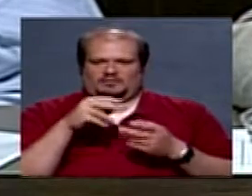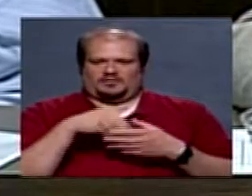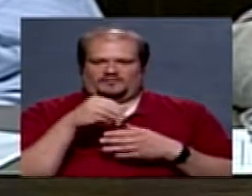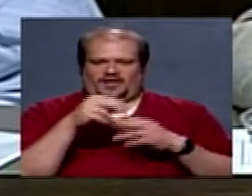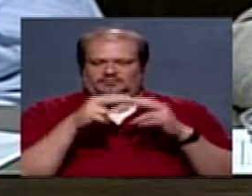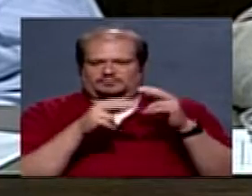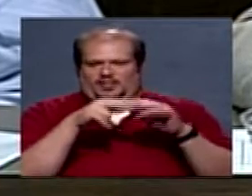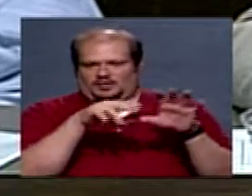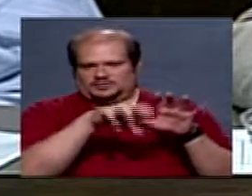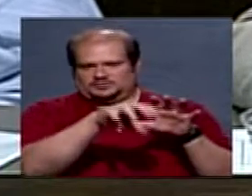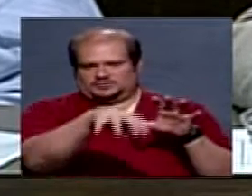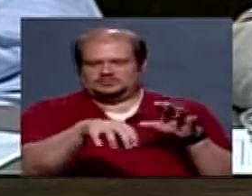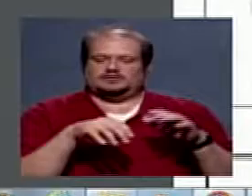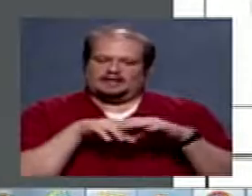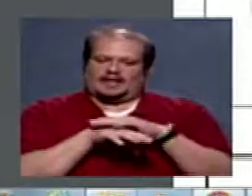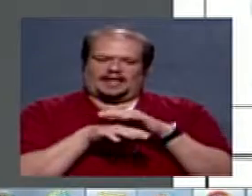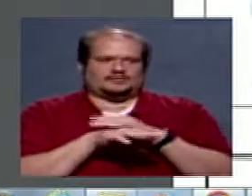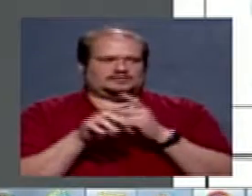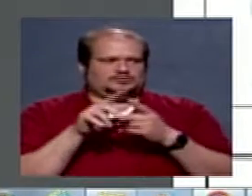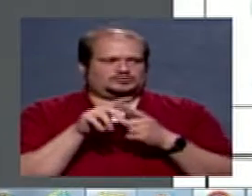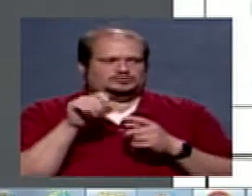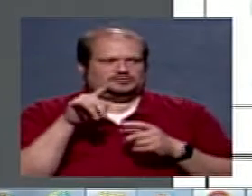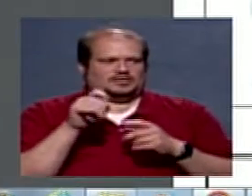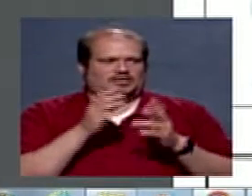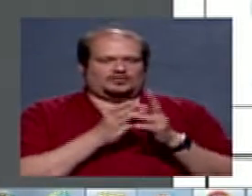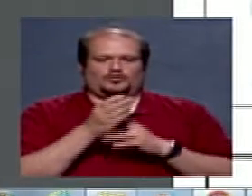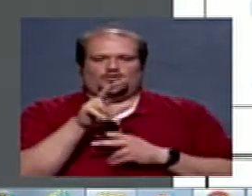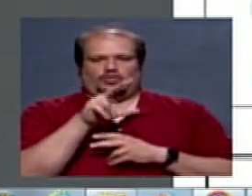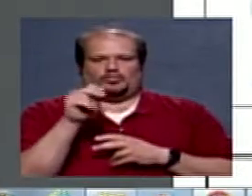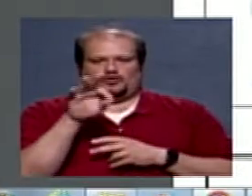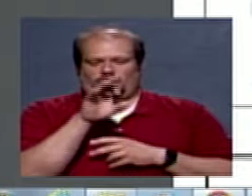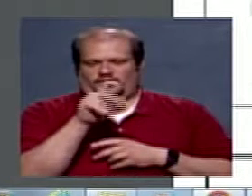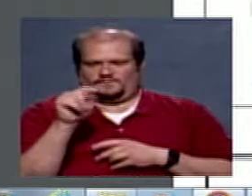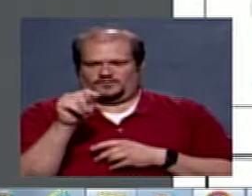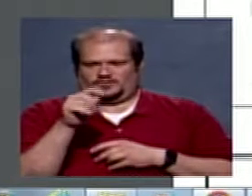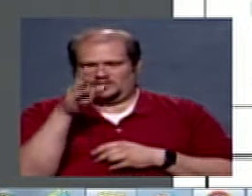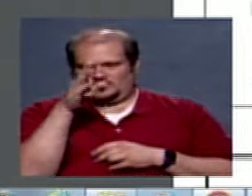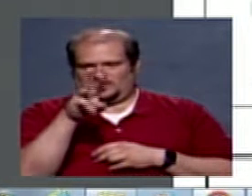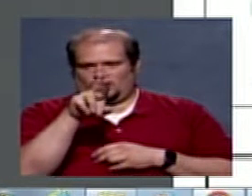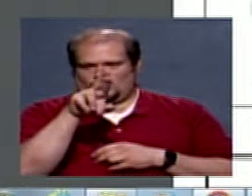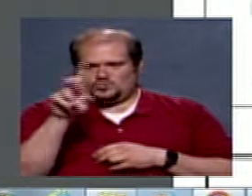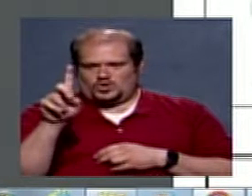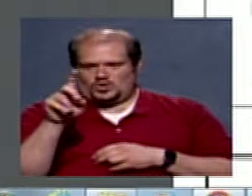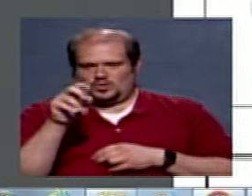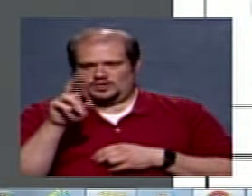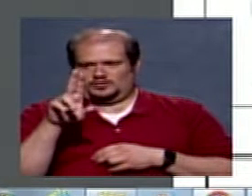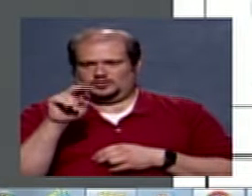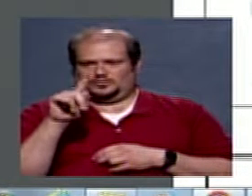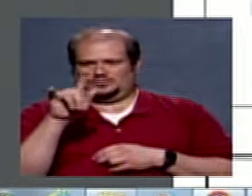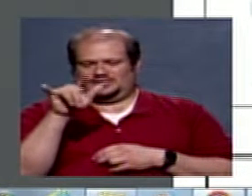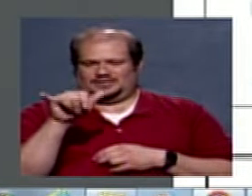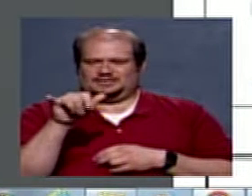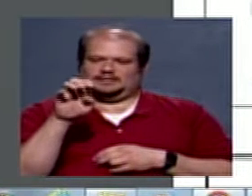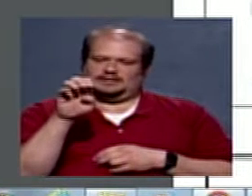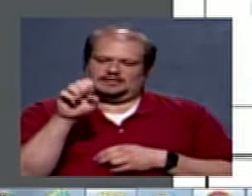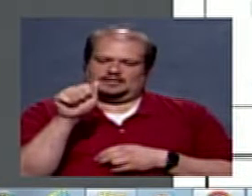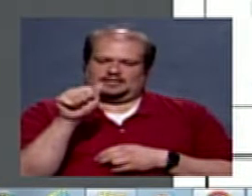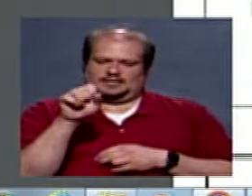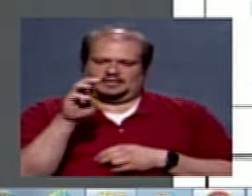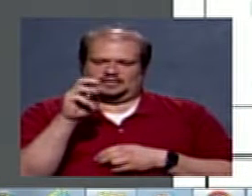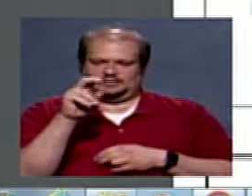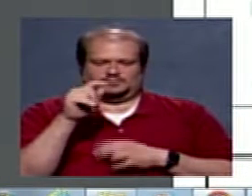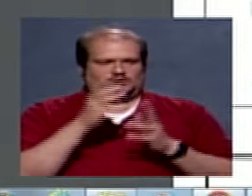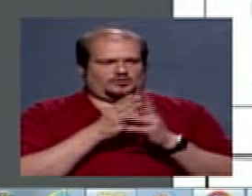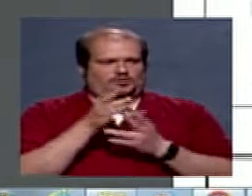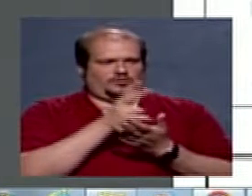outbuildings. Access to the site is via a 30-foot road and utility easement, which passes through